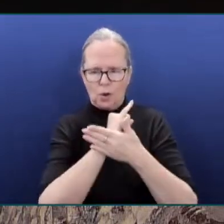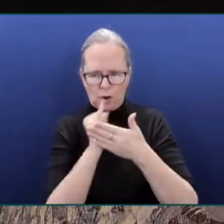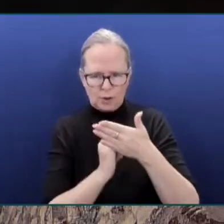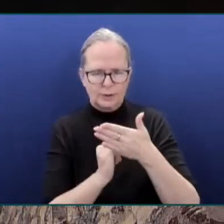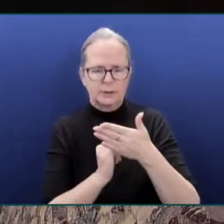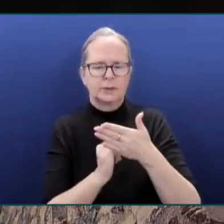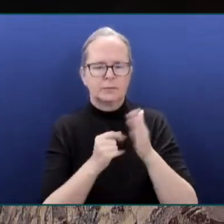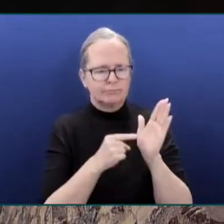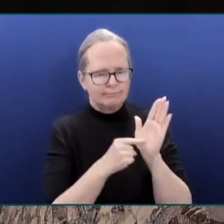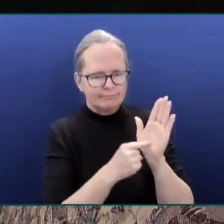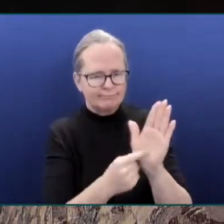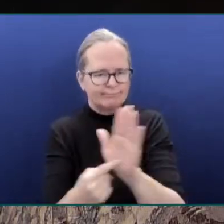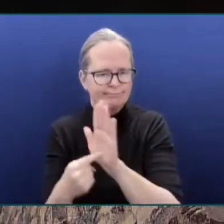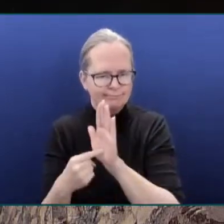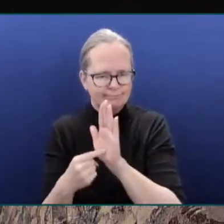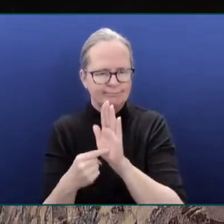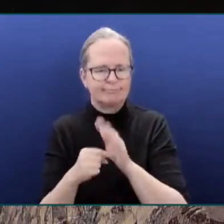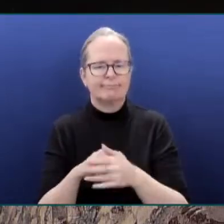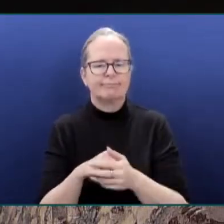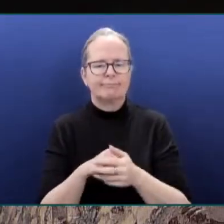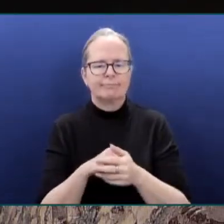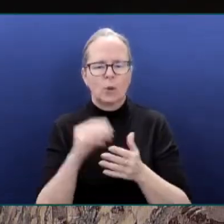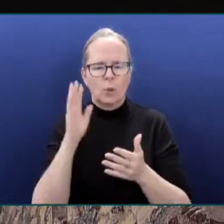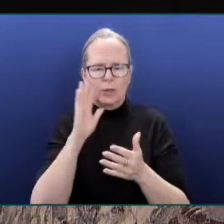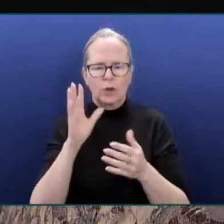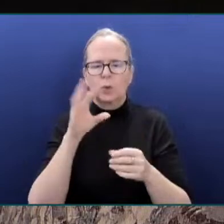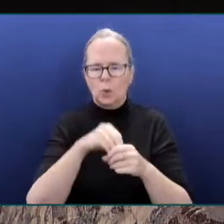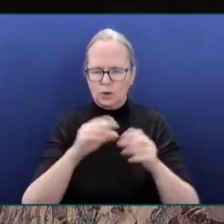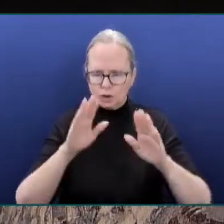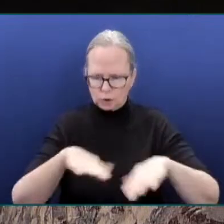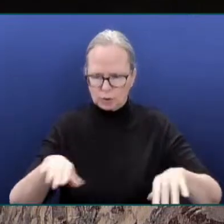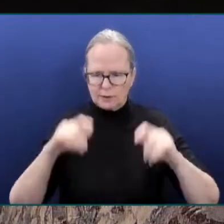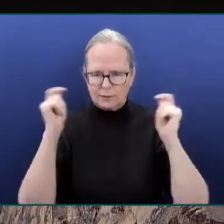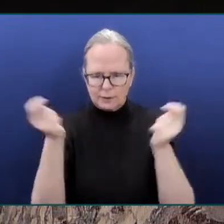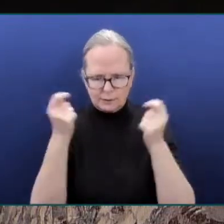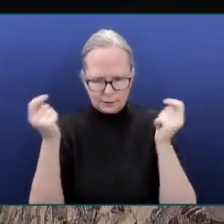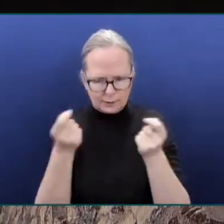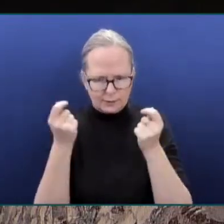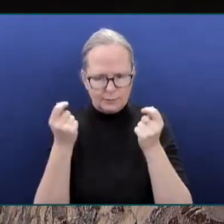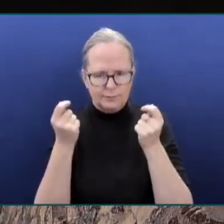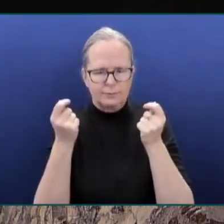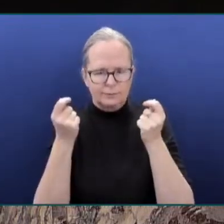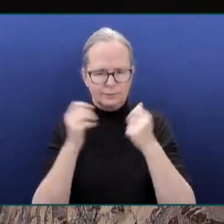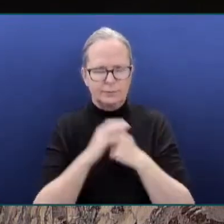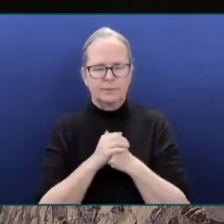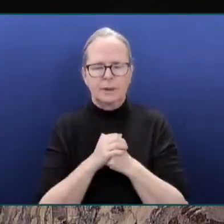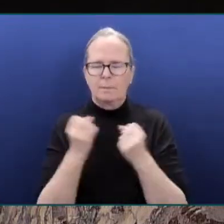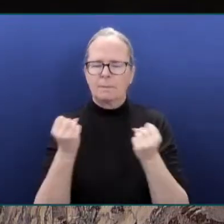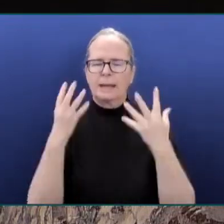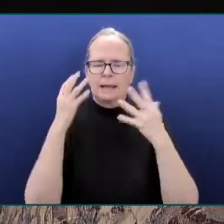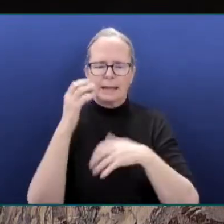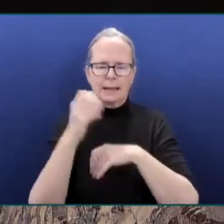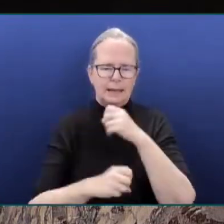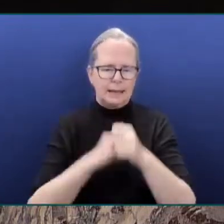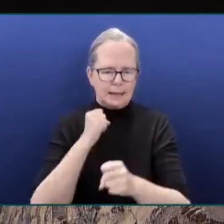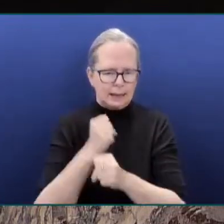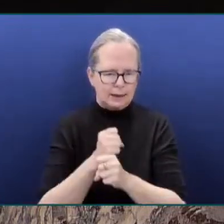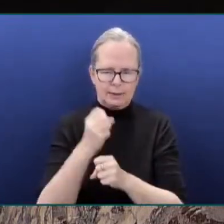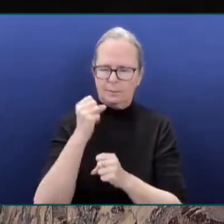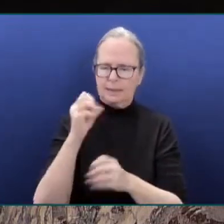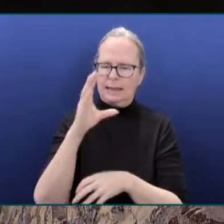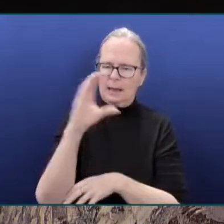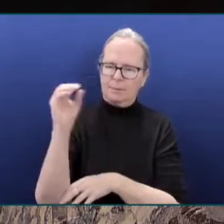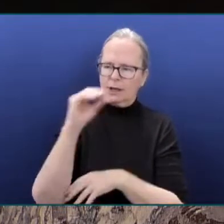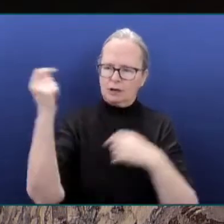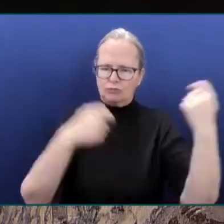Brant Wildlife Children's Festival. And many partners and sponsors, lots of natural-related displays and life-size dioramas will be